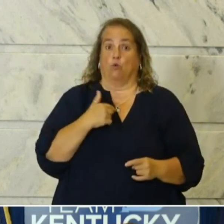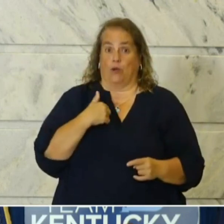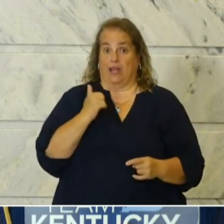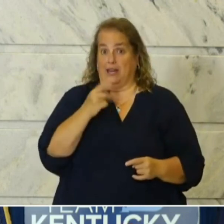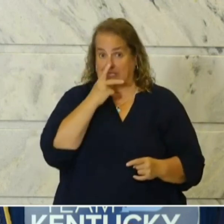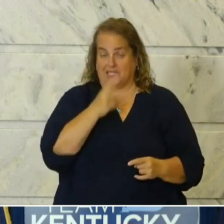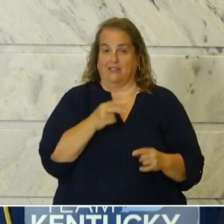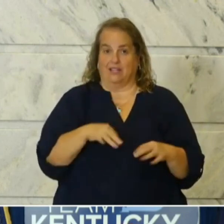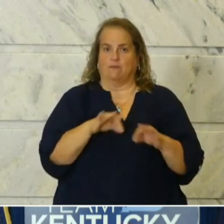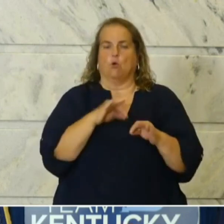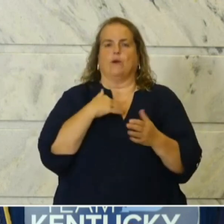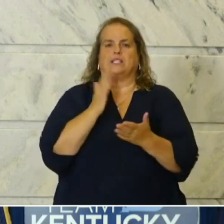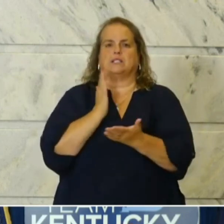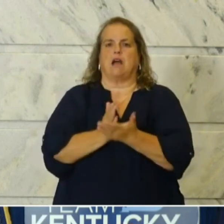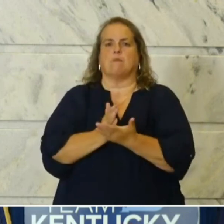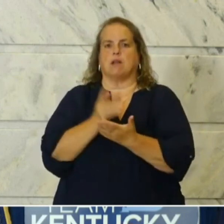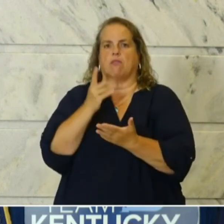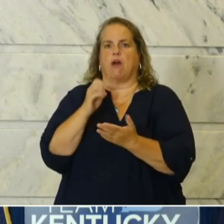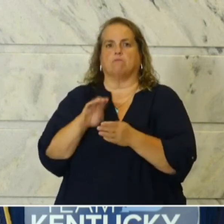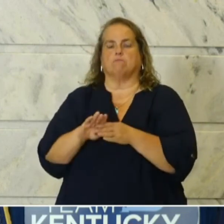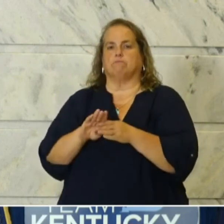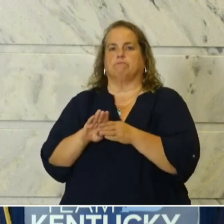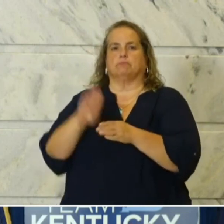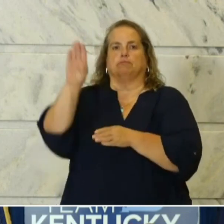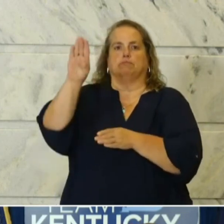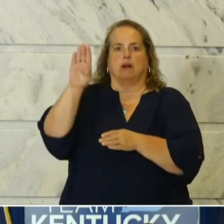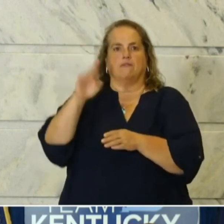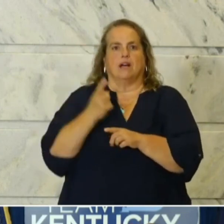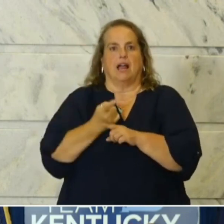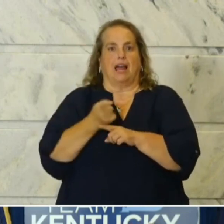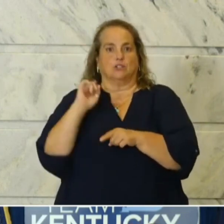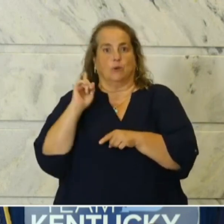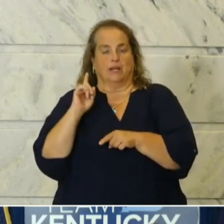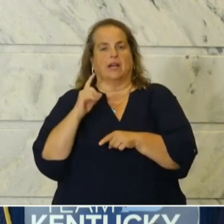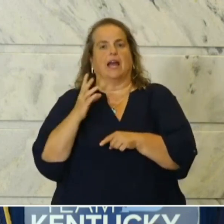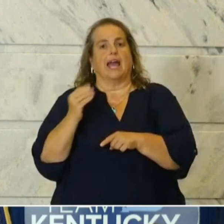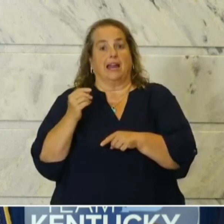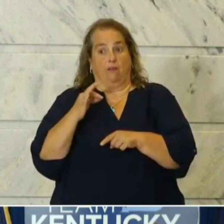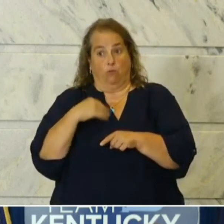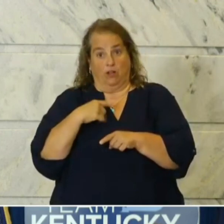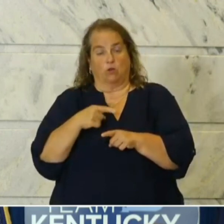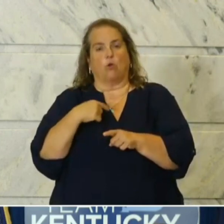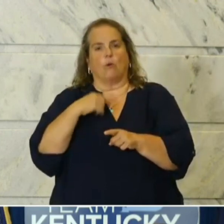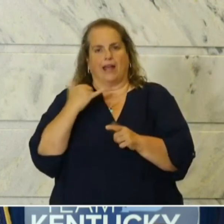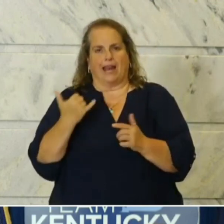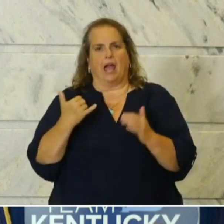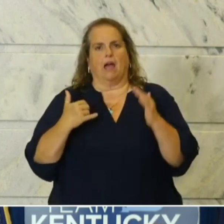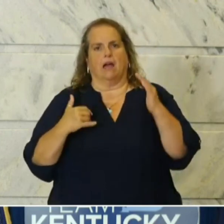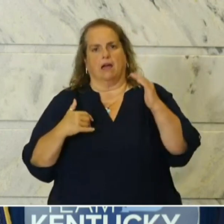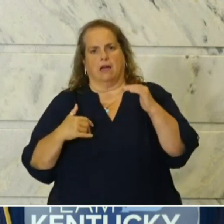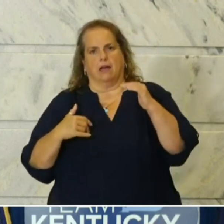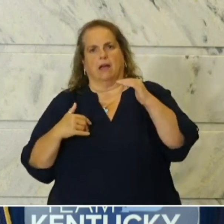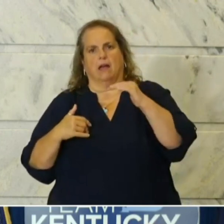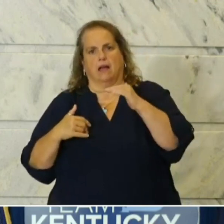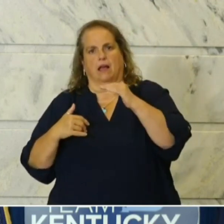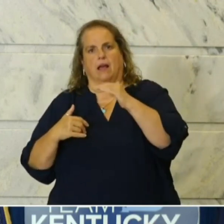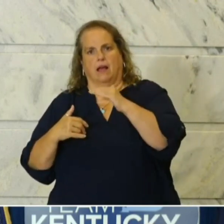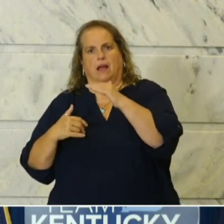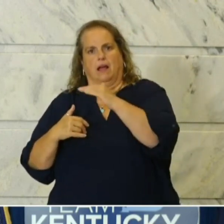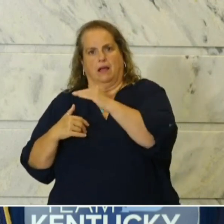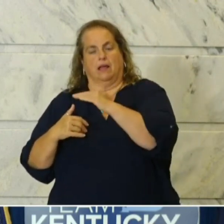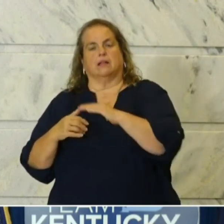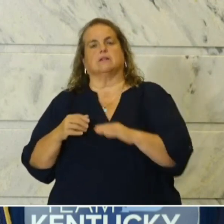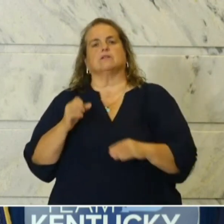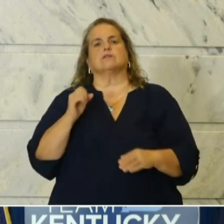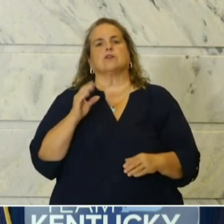significant escalation in that last week we're showing, and we believe we're going to be somewhere in that zone at the end of this week. So what